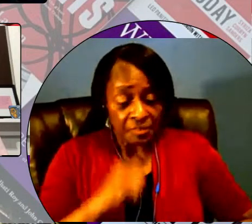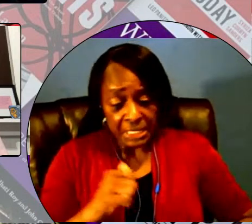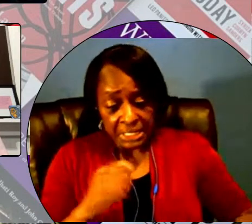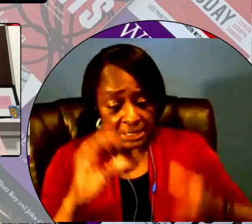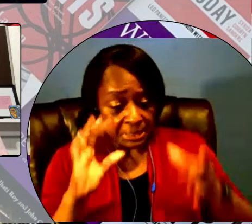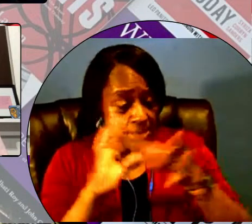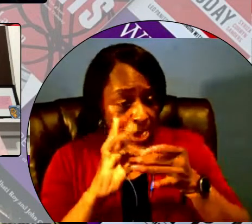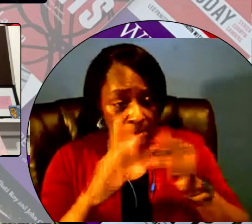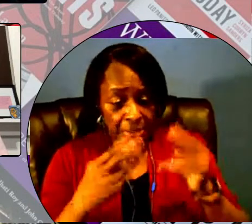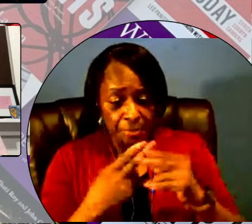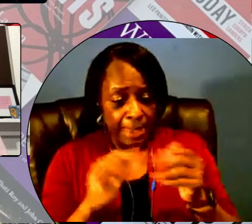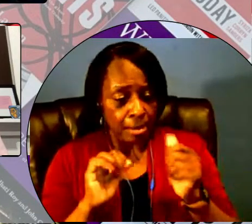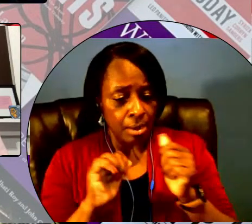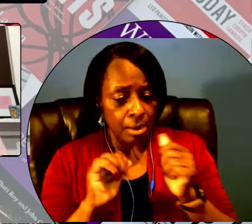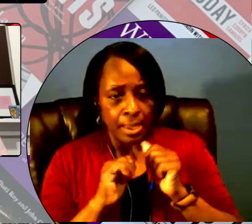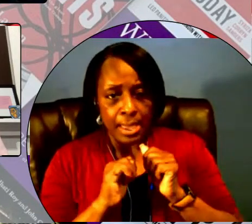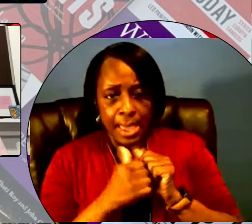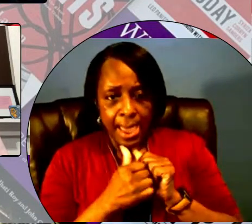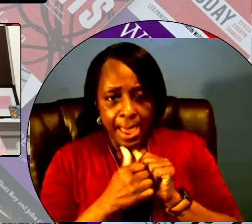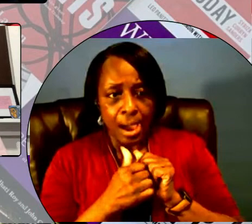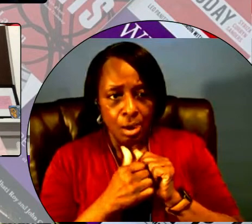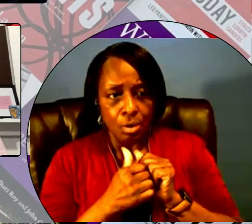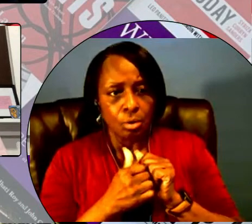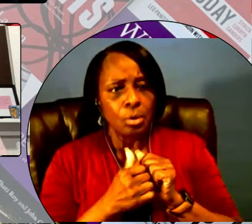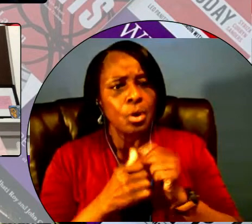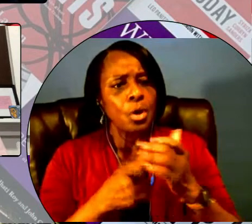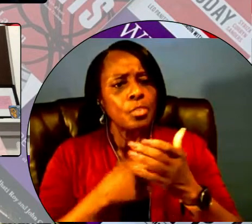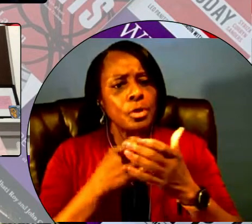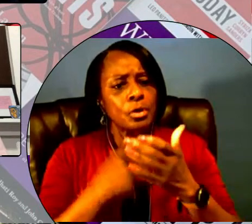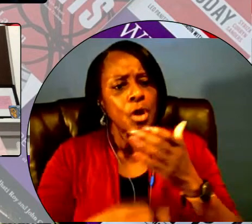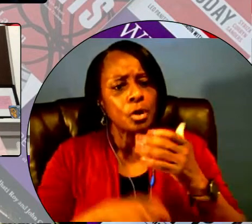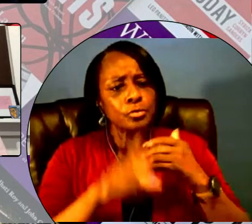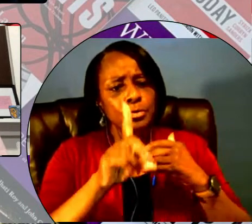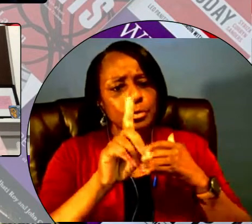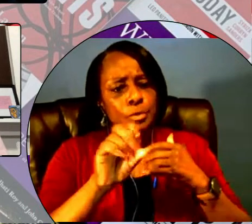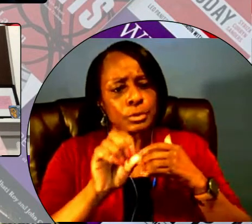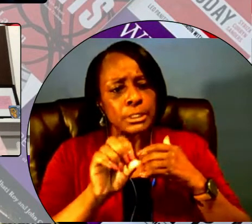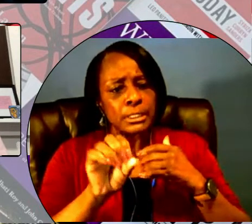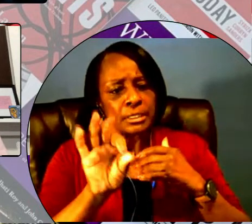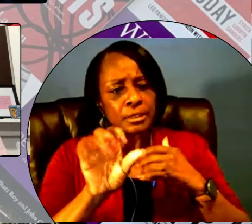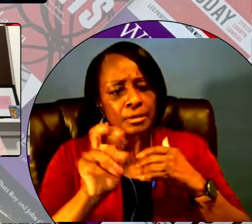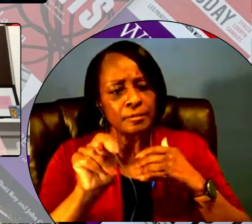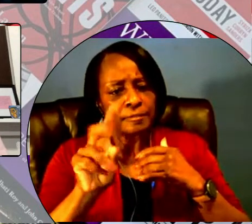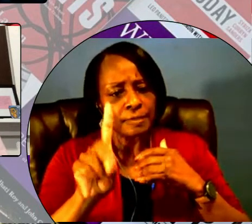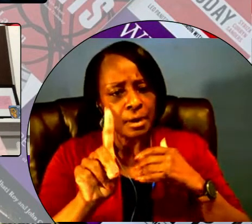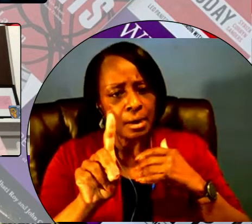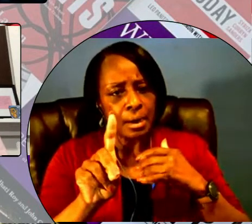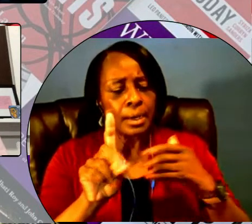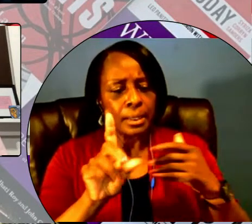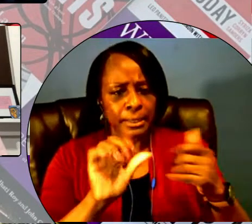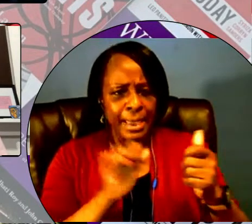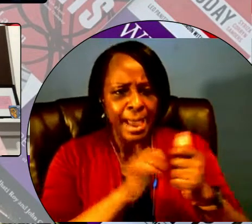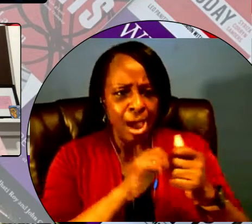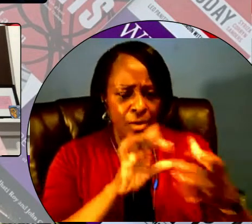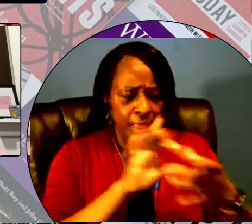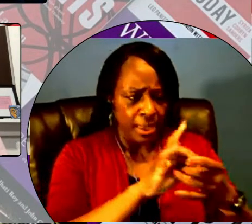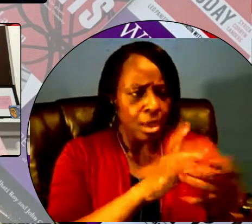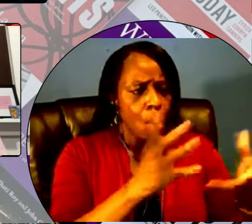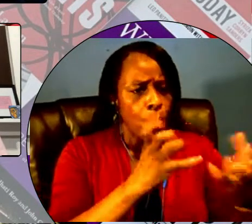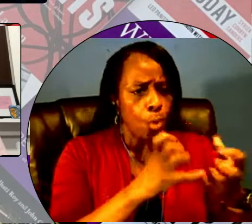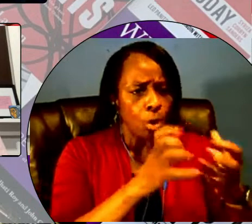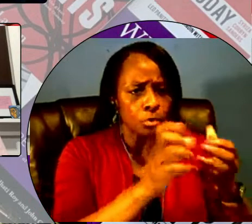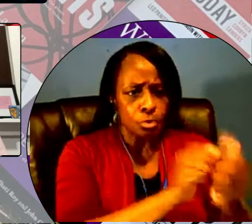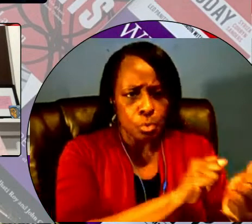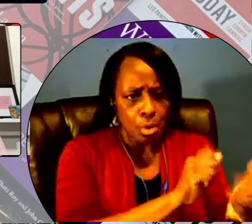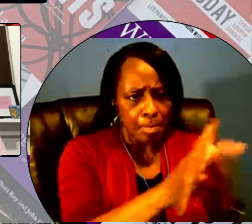about how the call to defund police can be connected to the call to abolish or the movement to